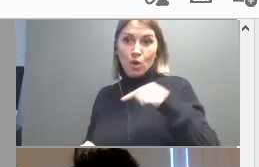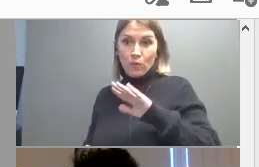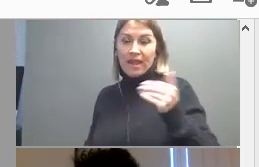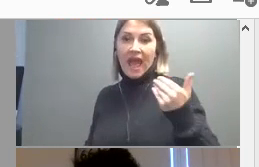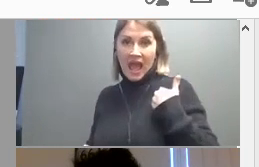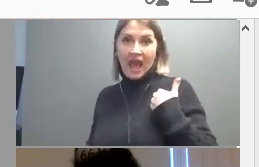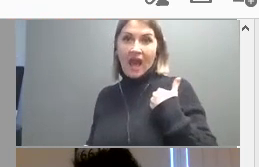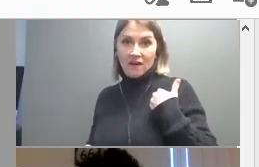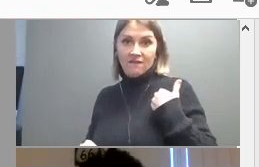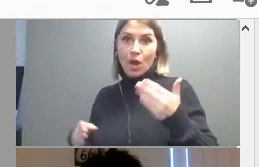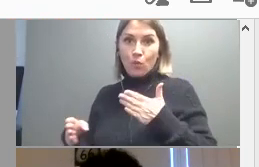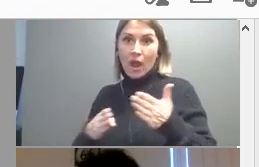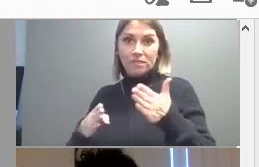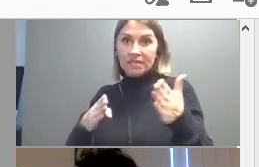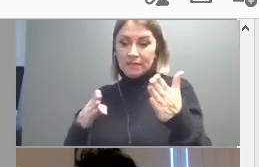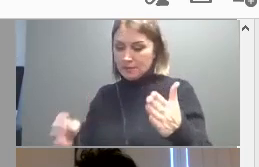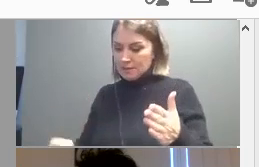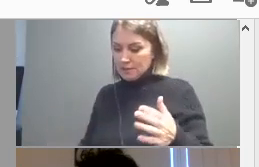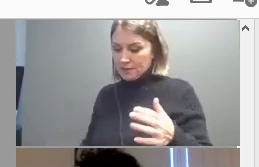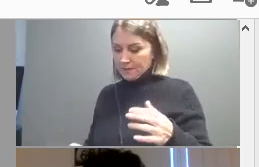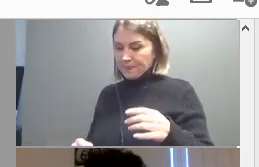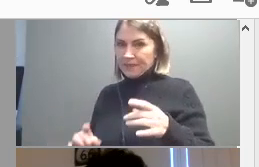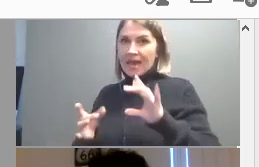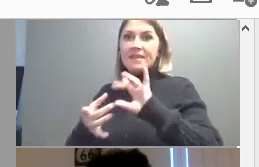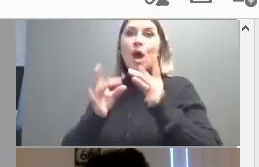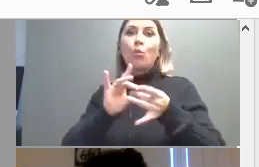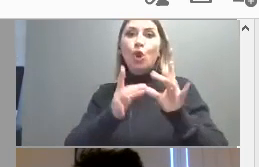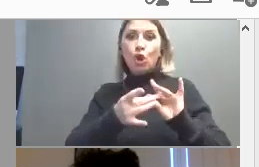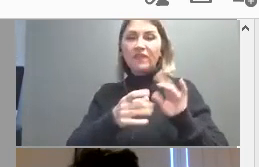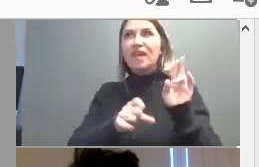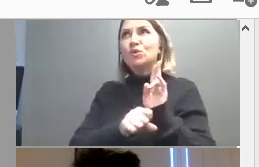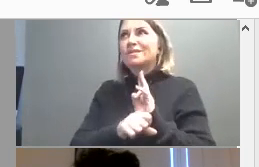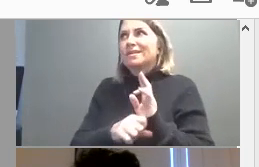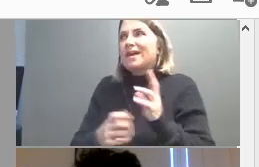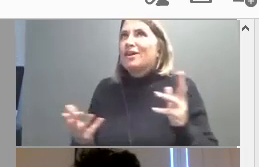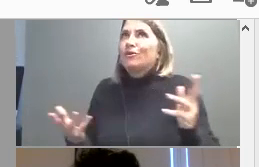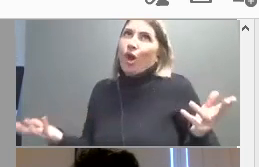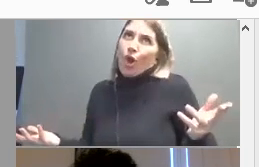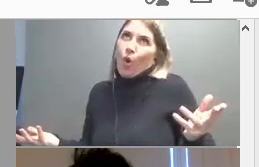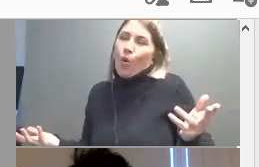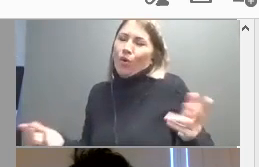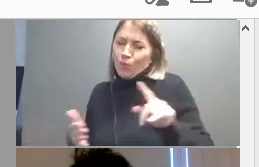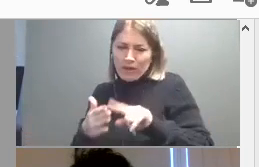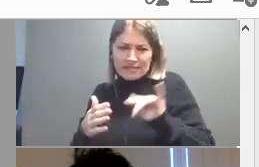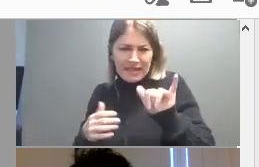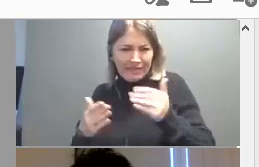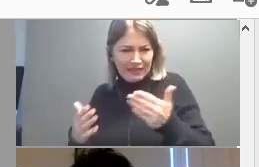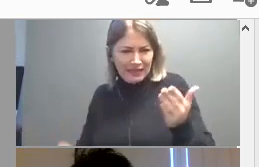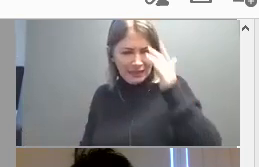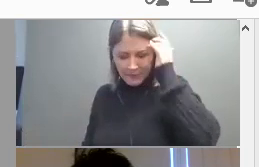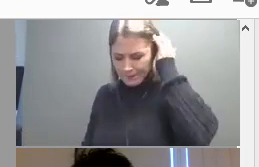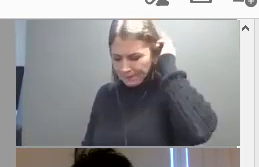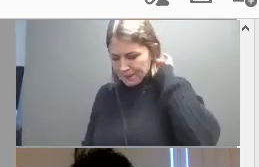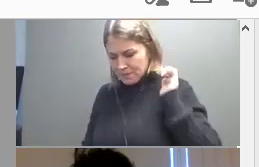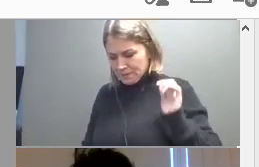a routing network that uses, I don't know, what's that thing?